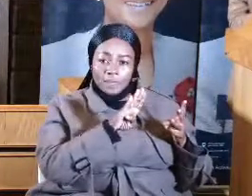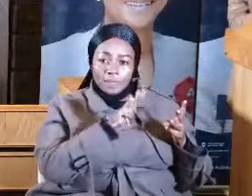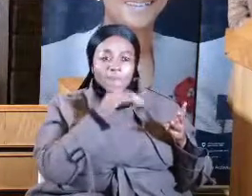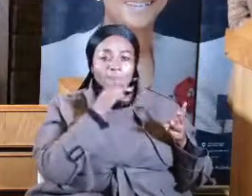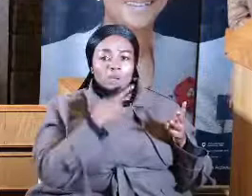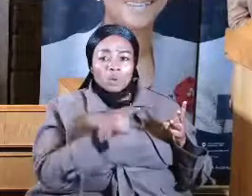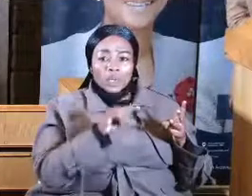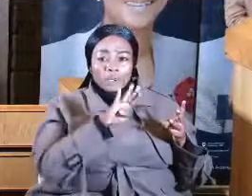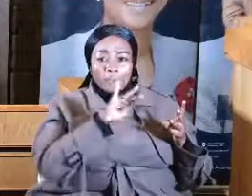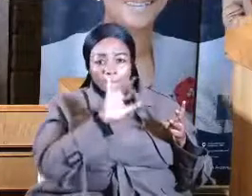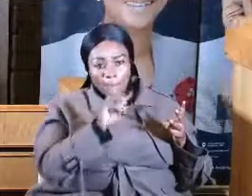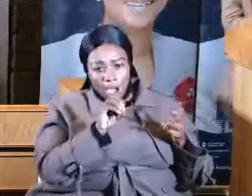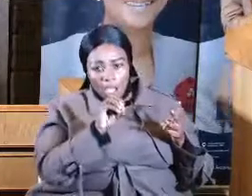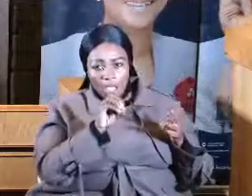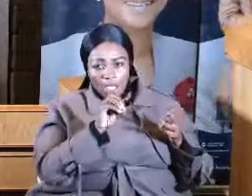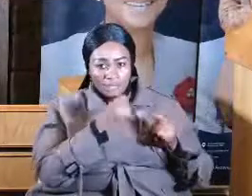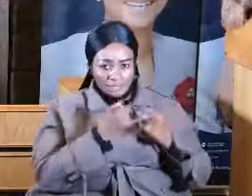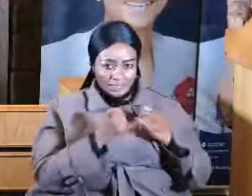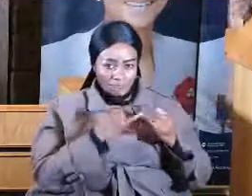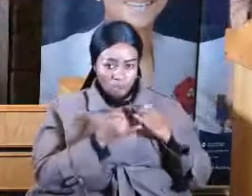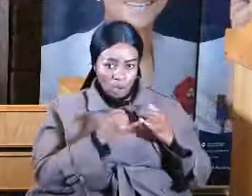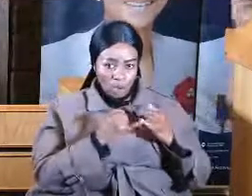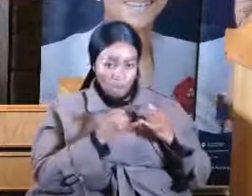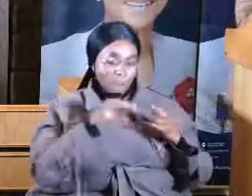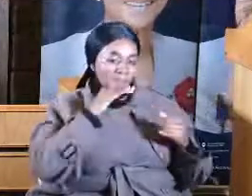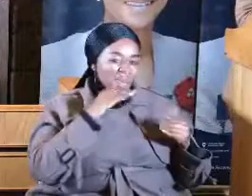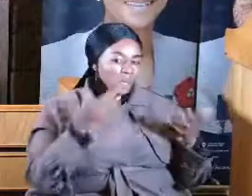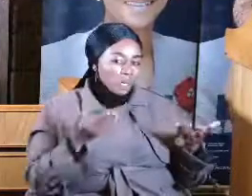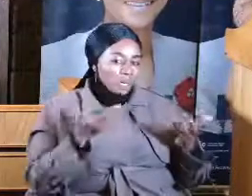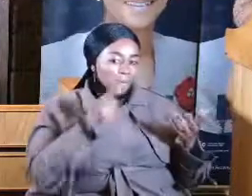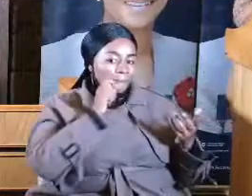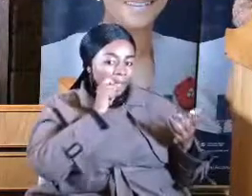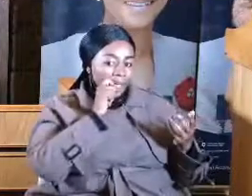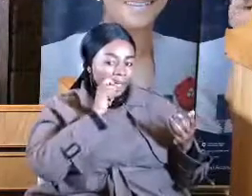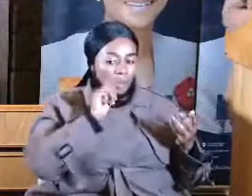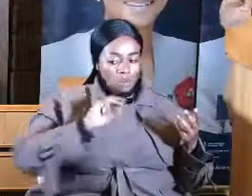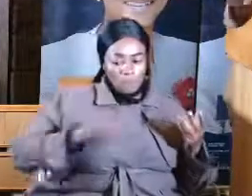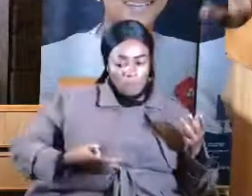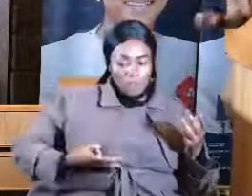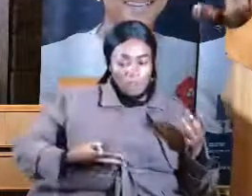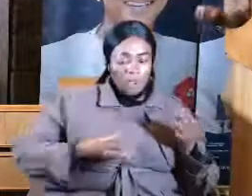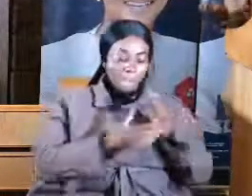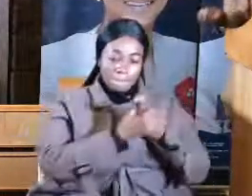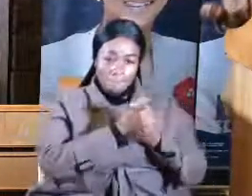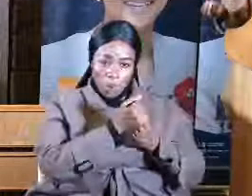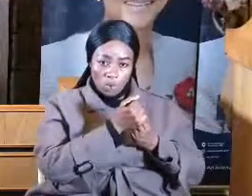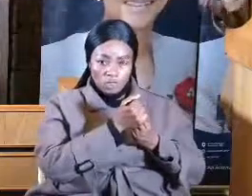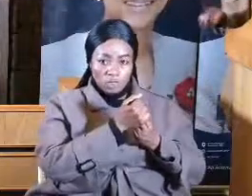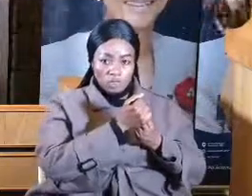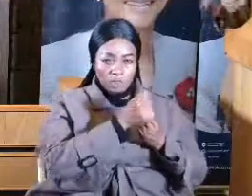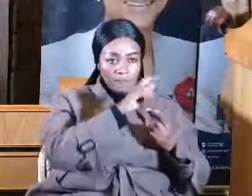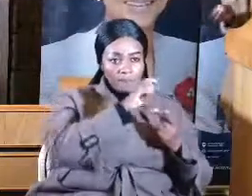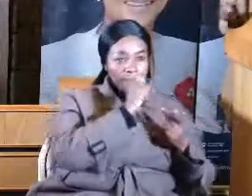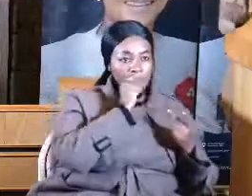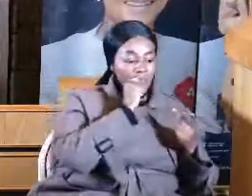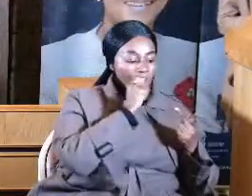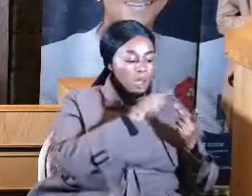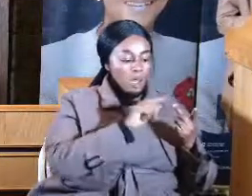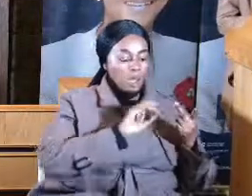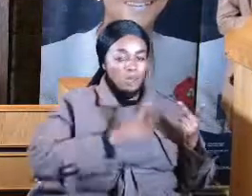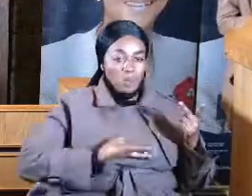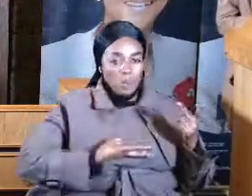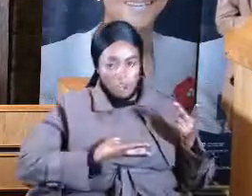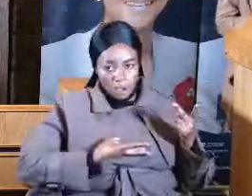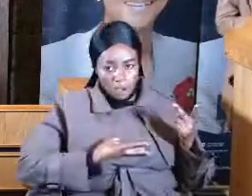for bisexual. This is either male or female that is attracted to both sexes or both genders.